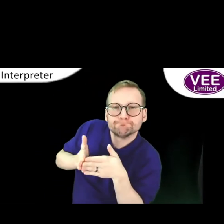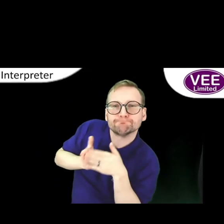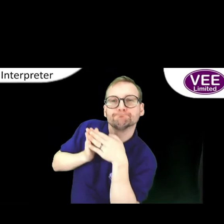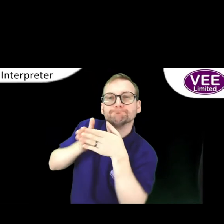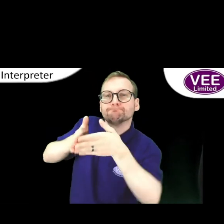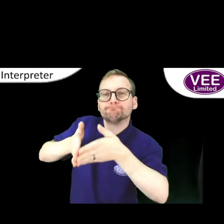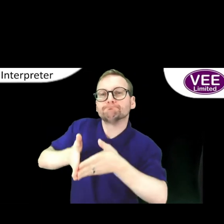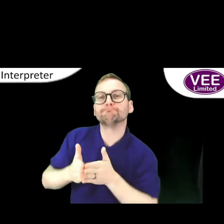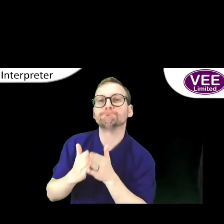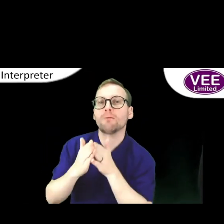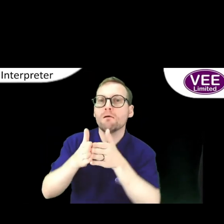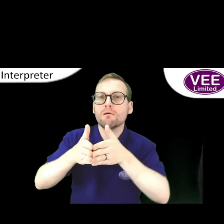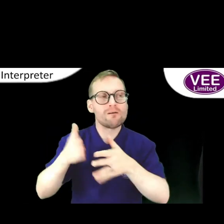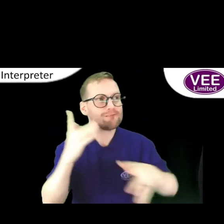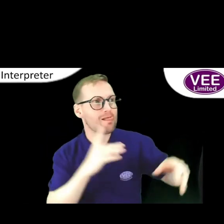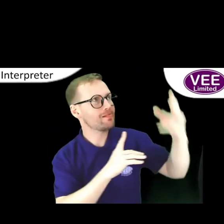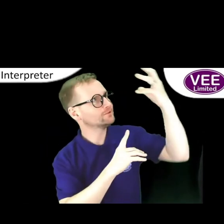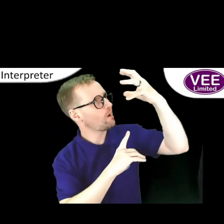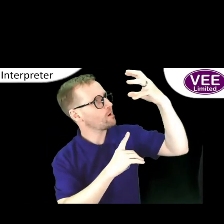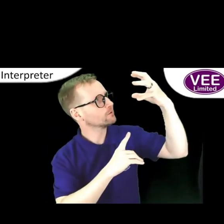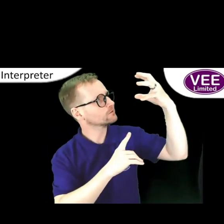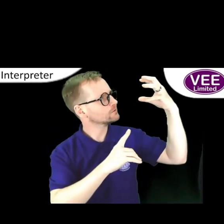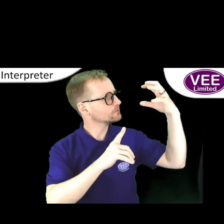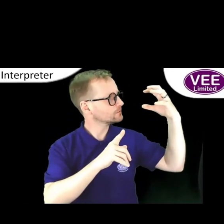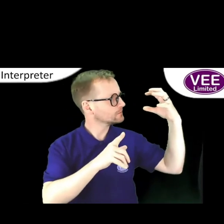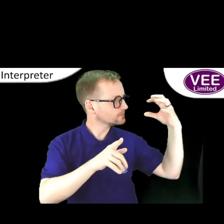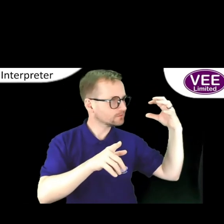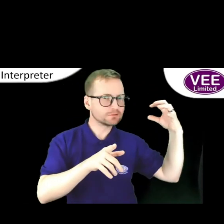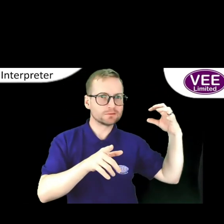There we watched the dusk come falling down.